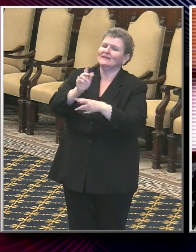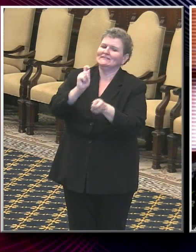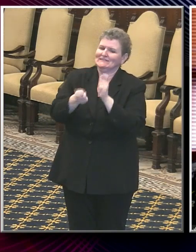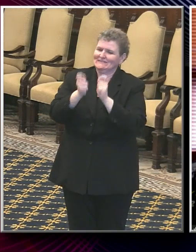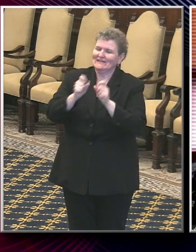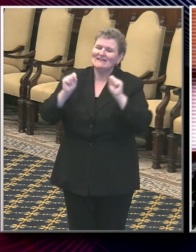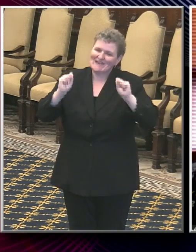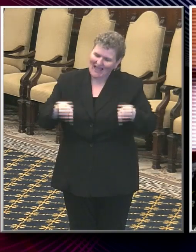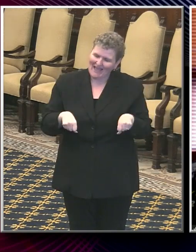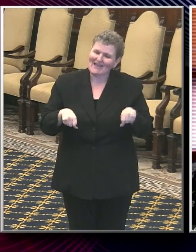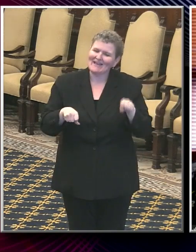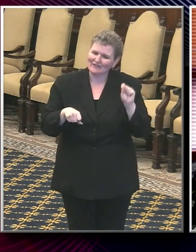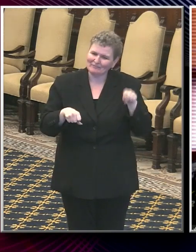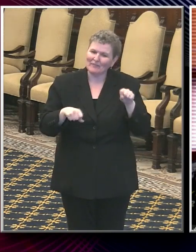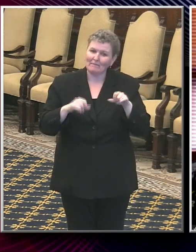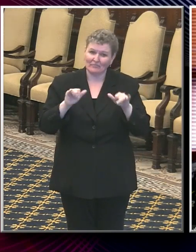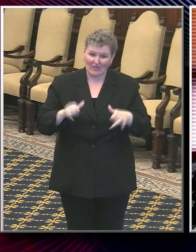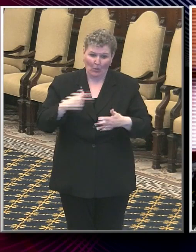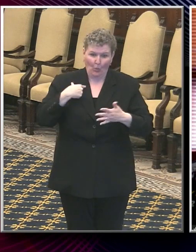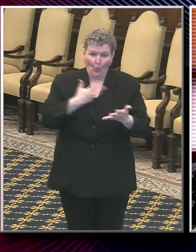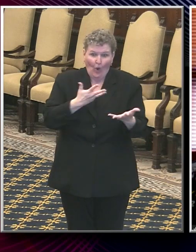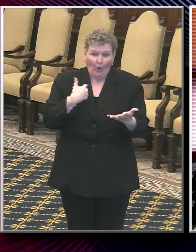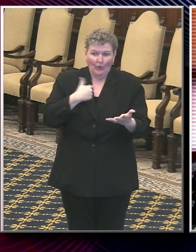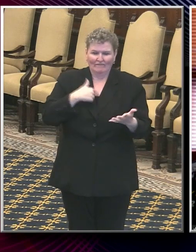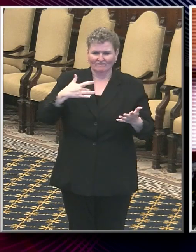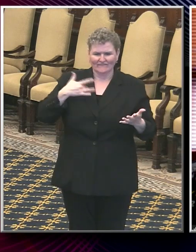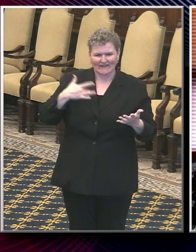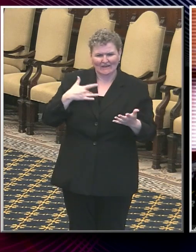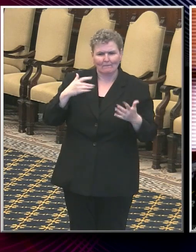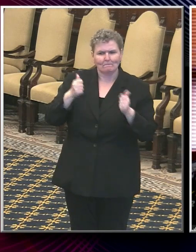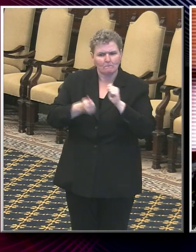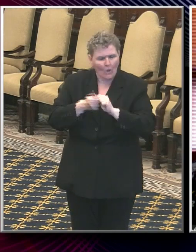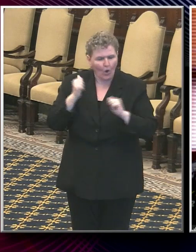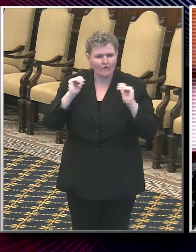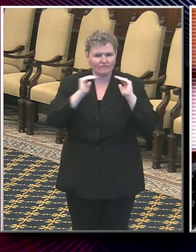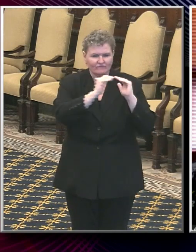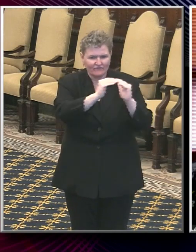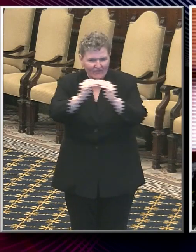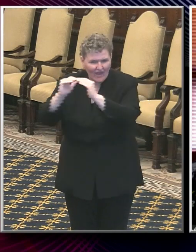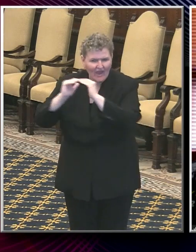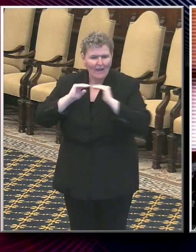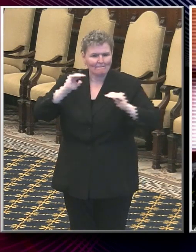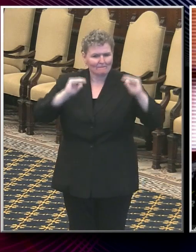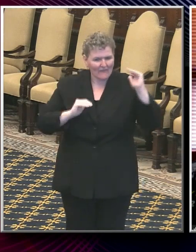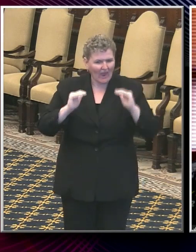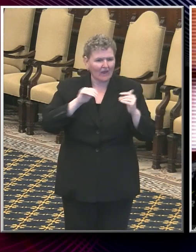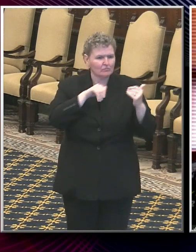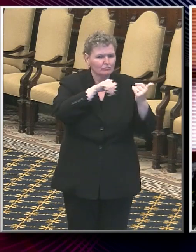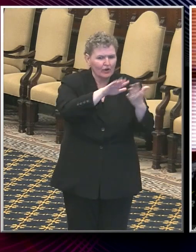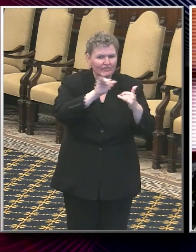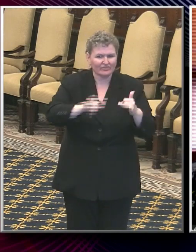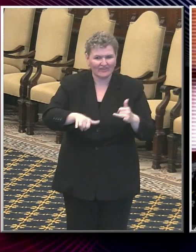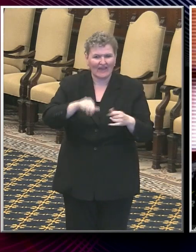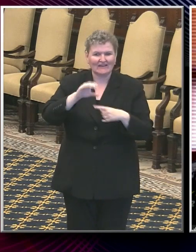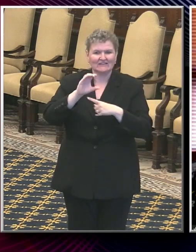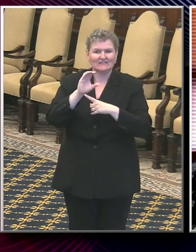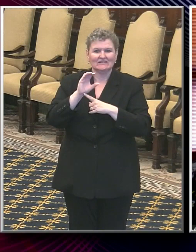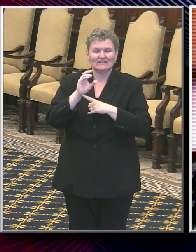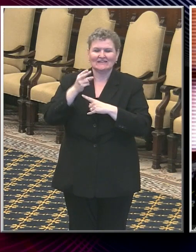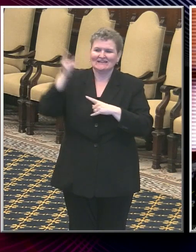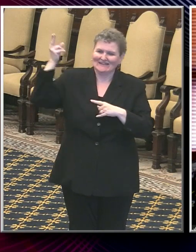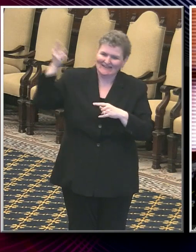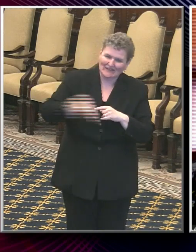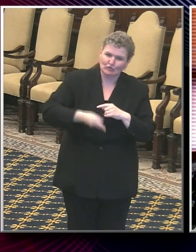what we thought was the best and fairest and most balanced way to address this historic economic crisis and historic health